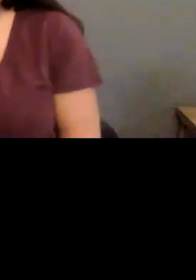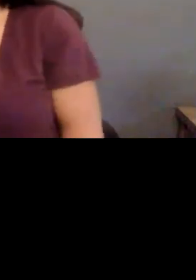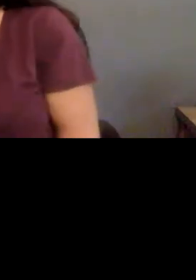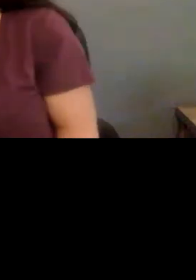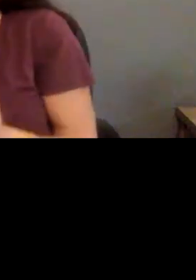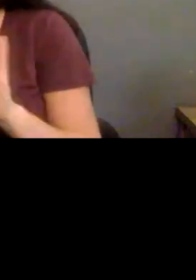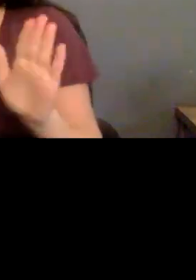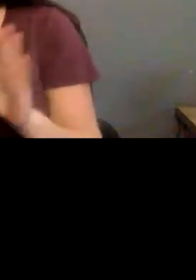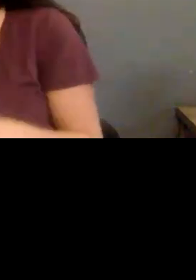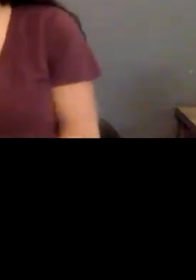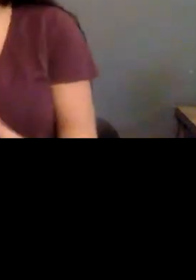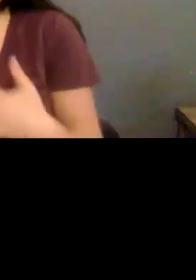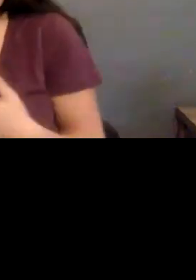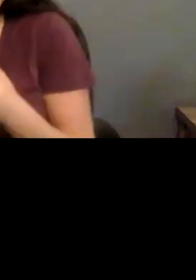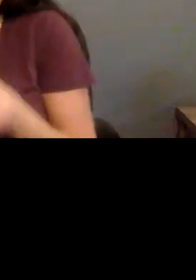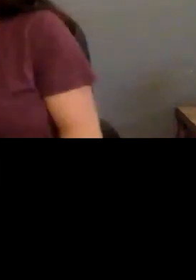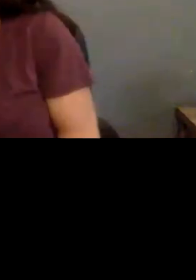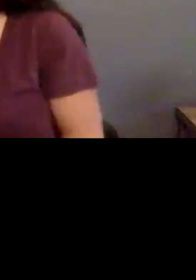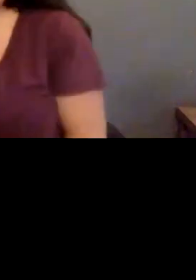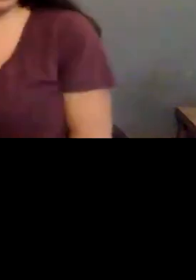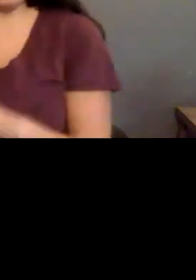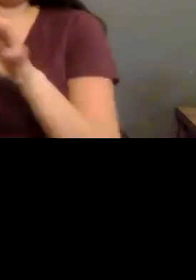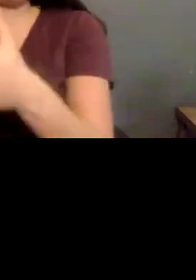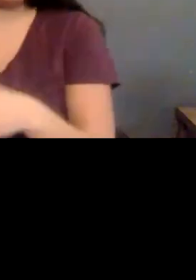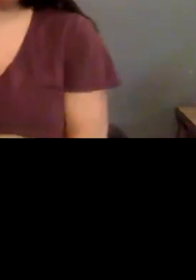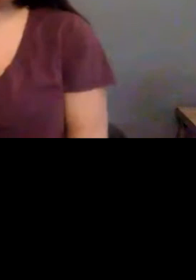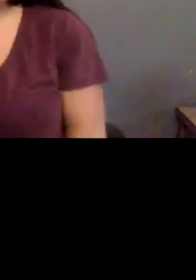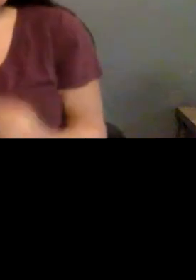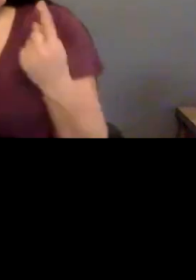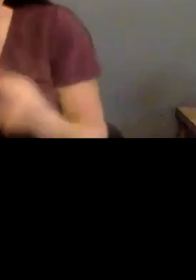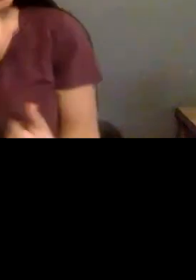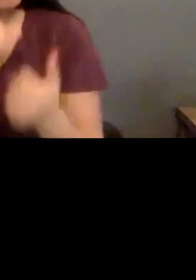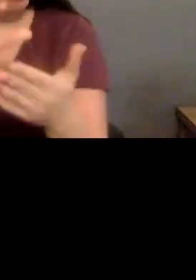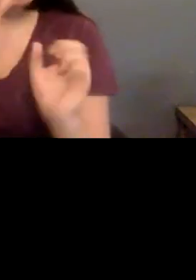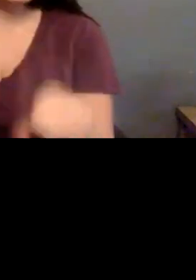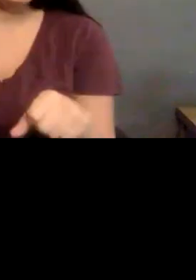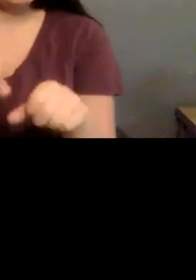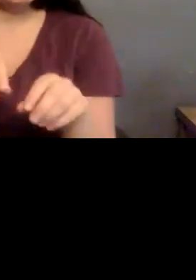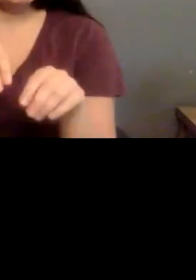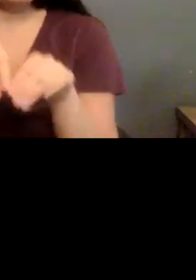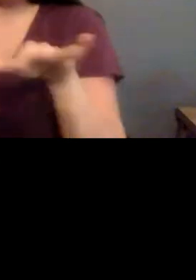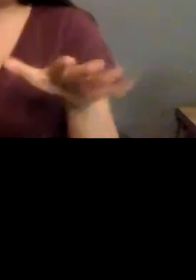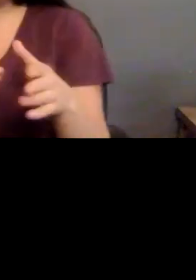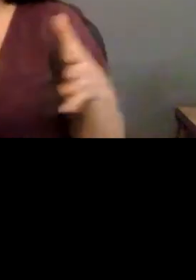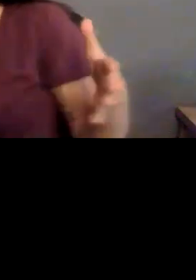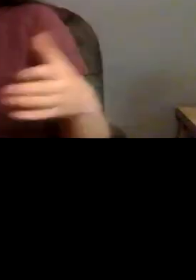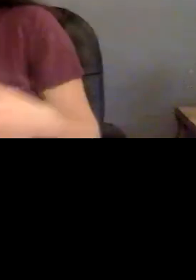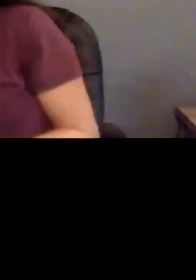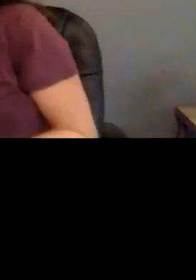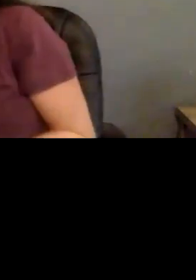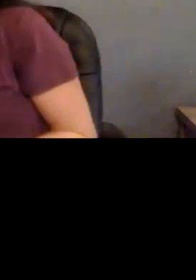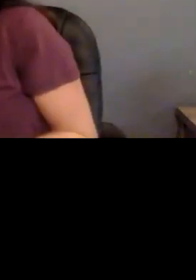disorder. Have you thought about extending your approach to that,